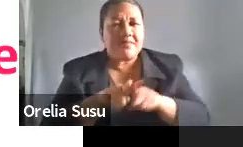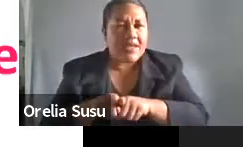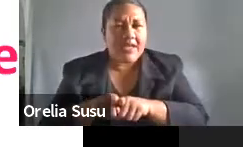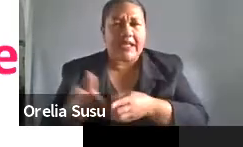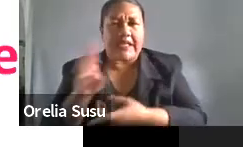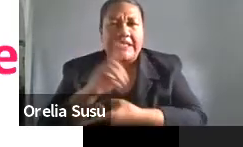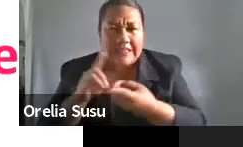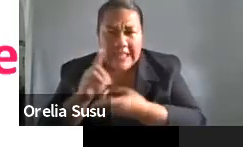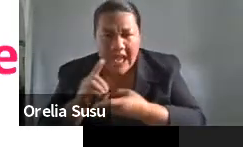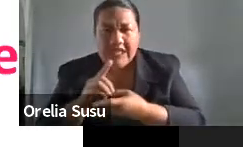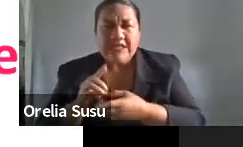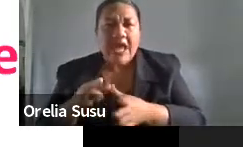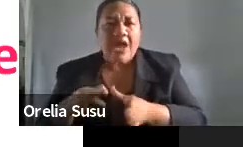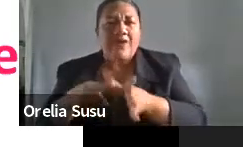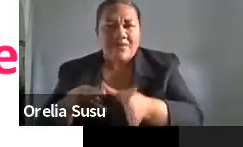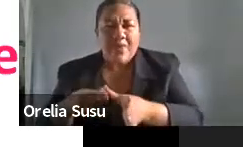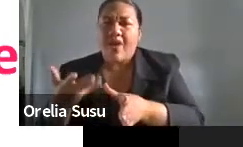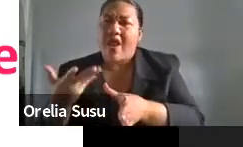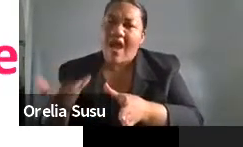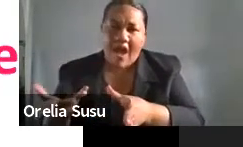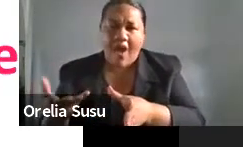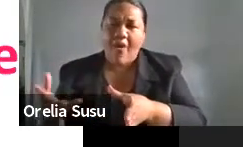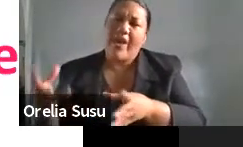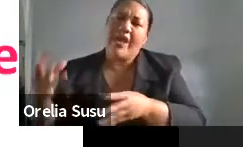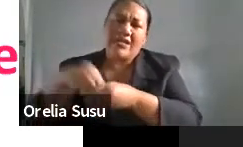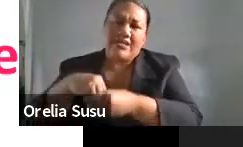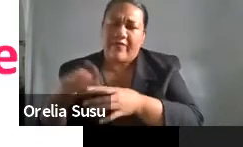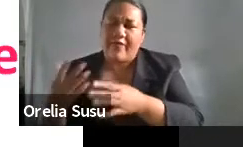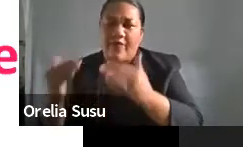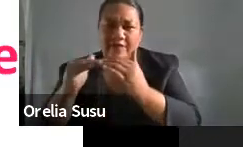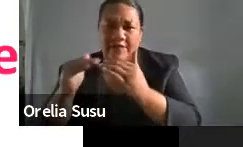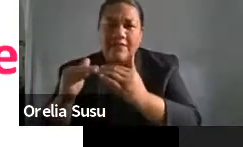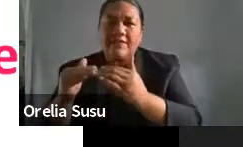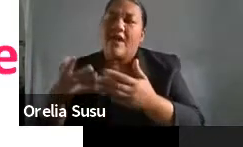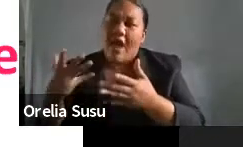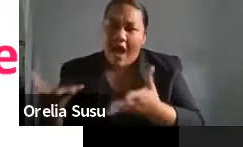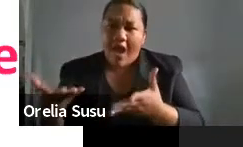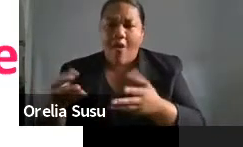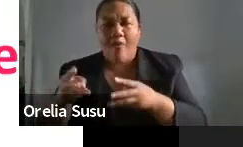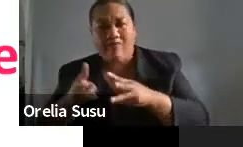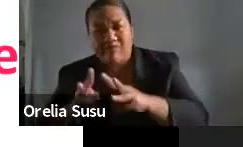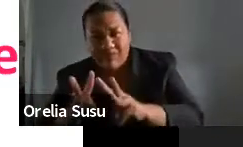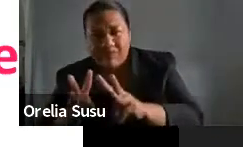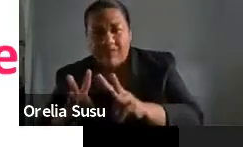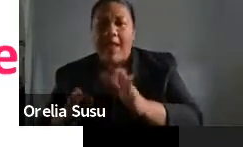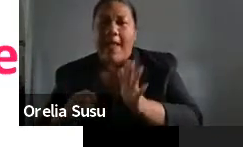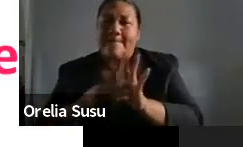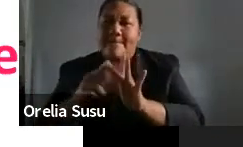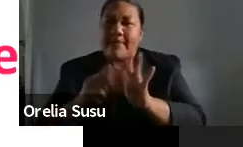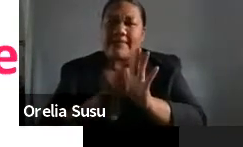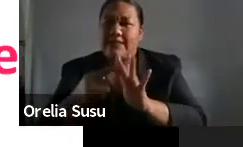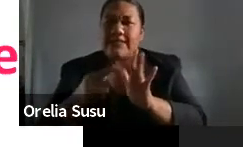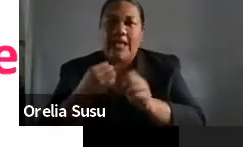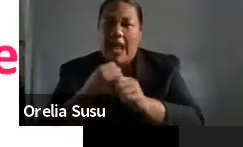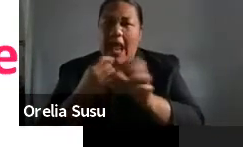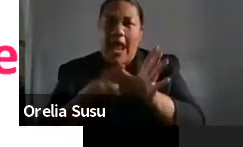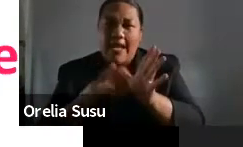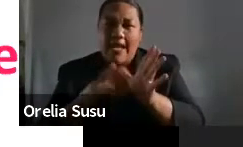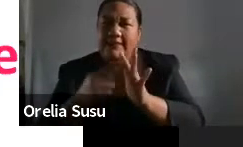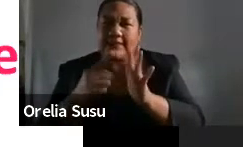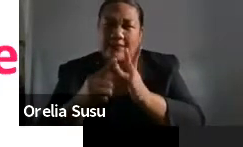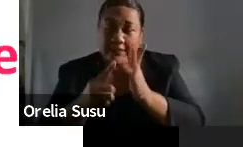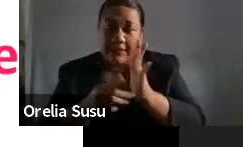How are we doing that we need to be actually talking about mitigation adaptation and how are we really making use